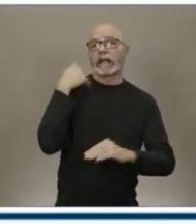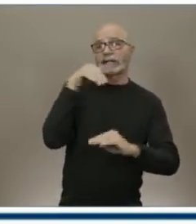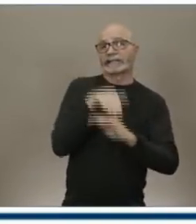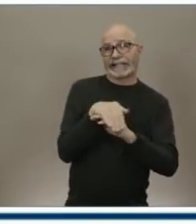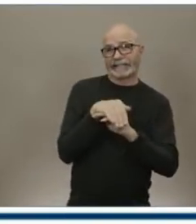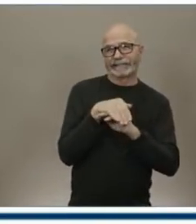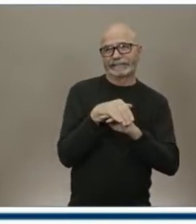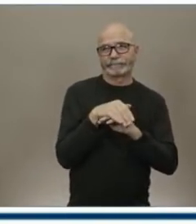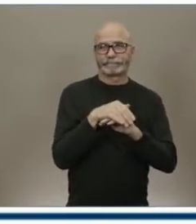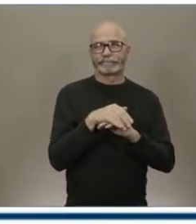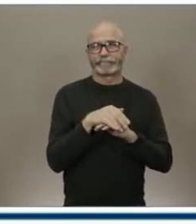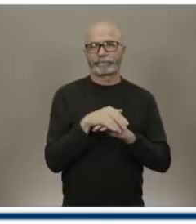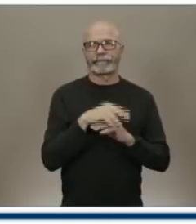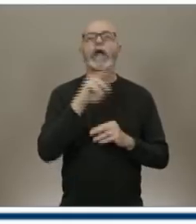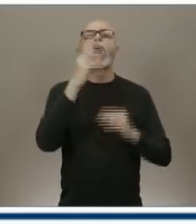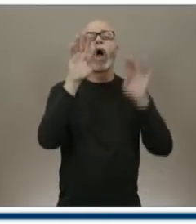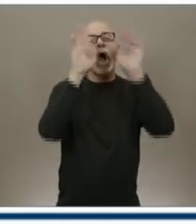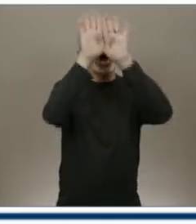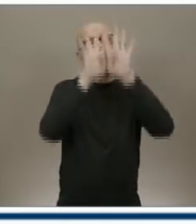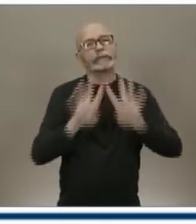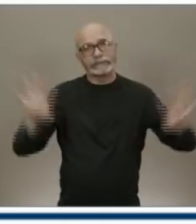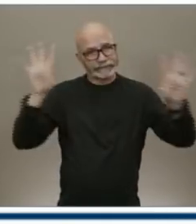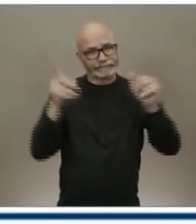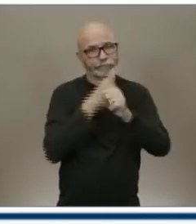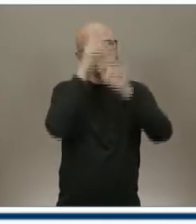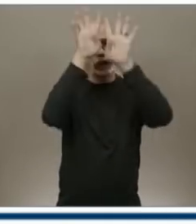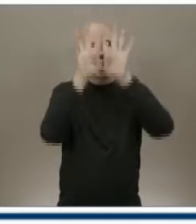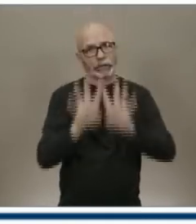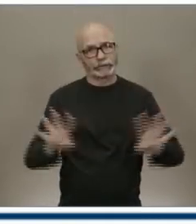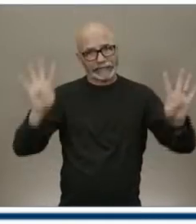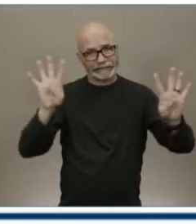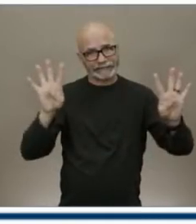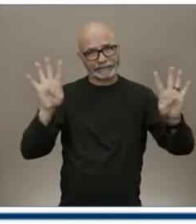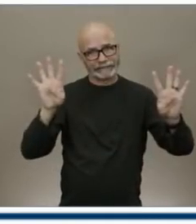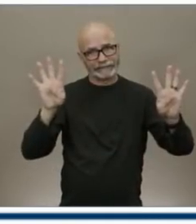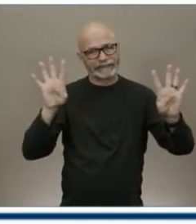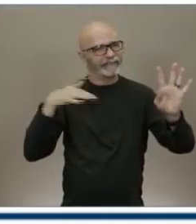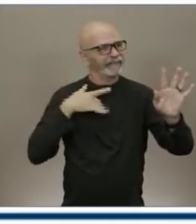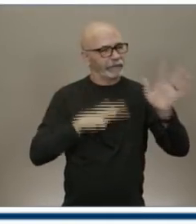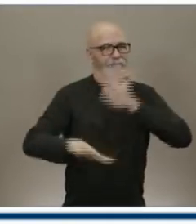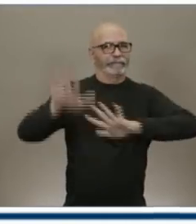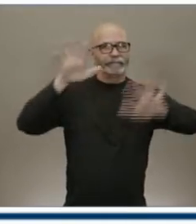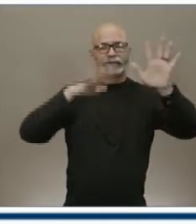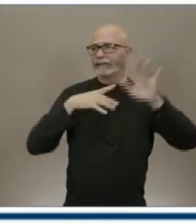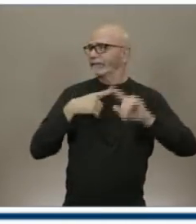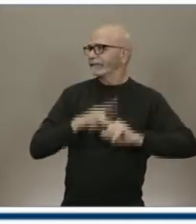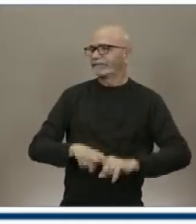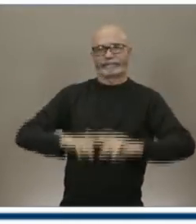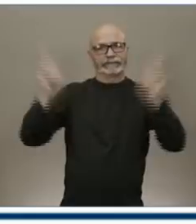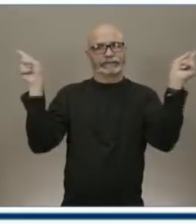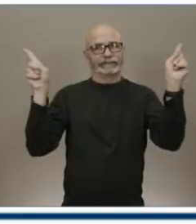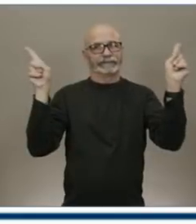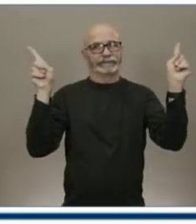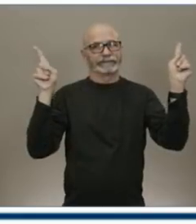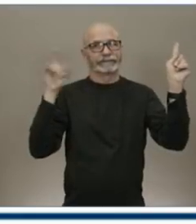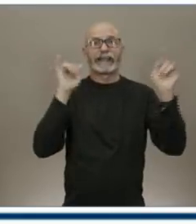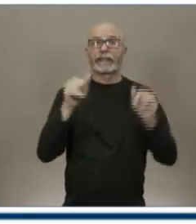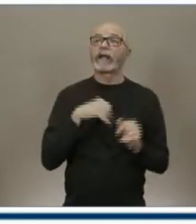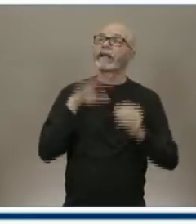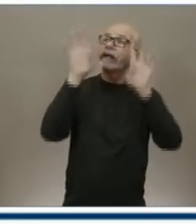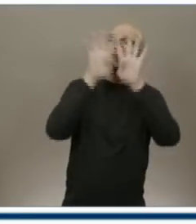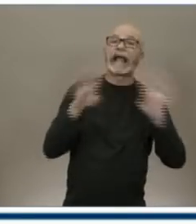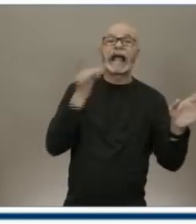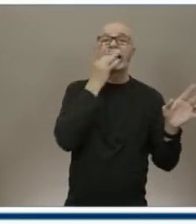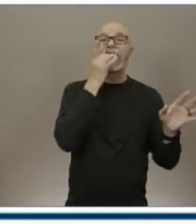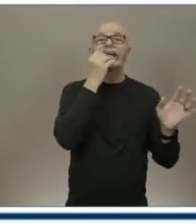that things were a little different than usual, as they need to be. But the Hanukkah celebration of light is more important this year than ever.